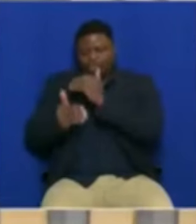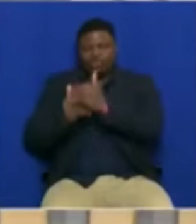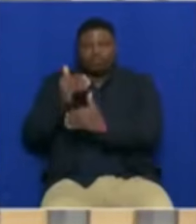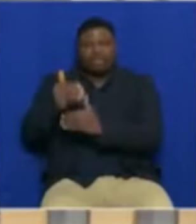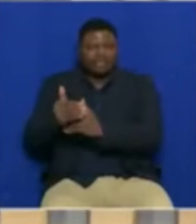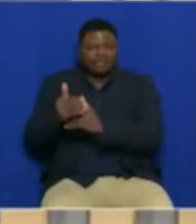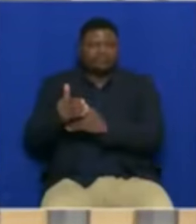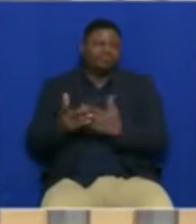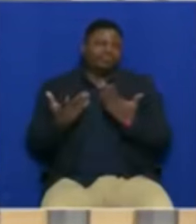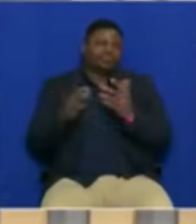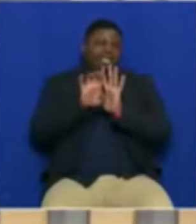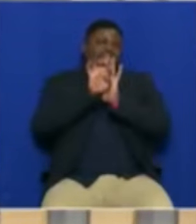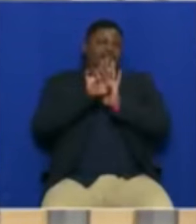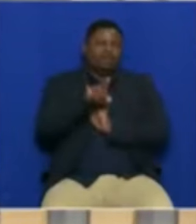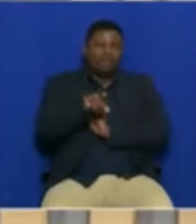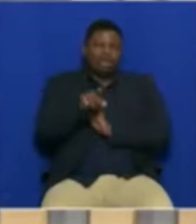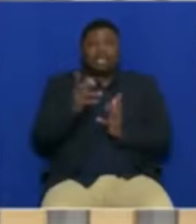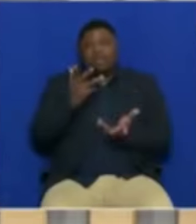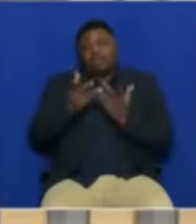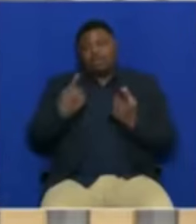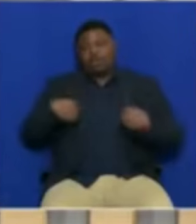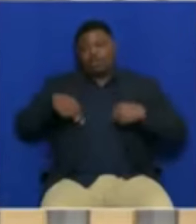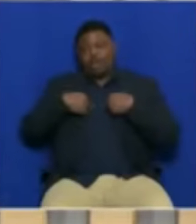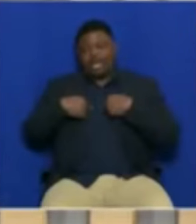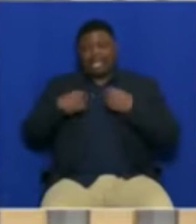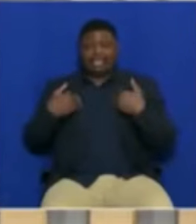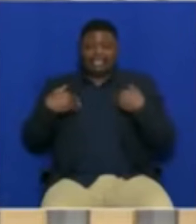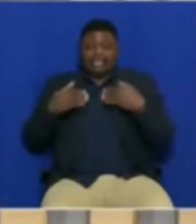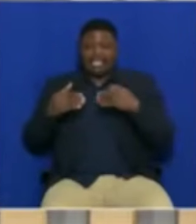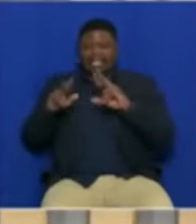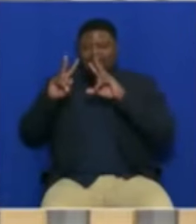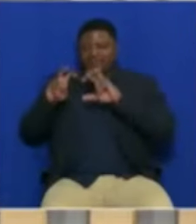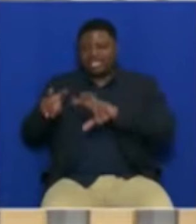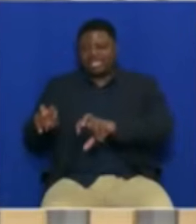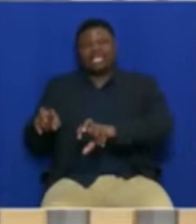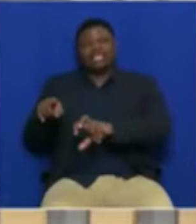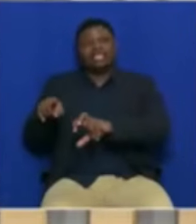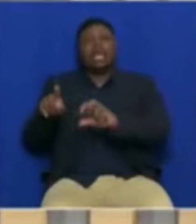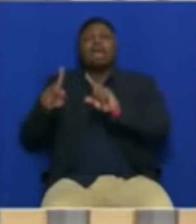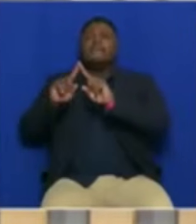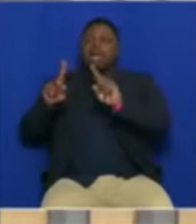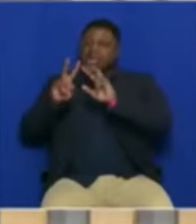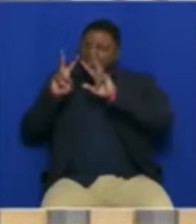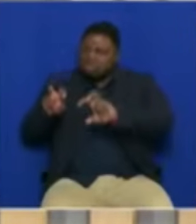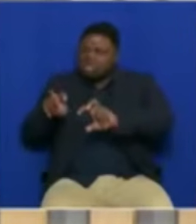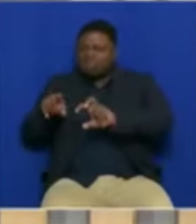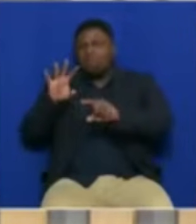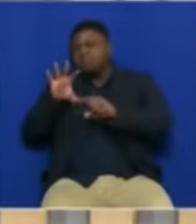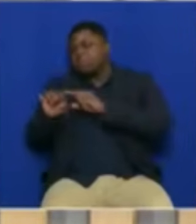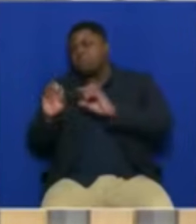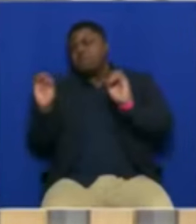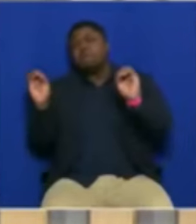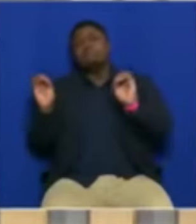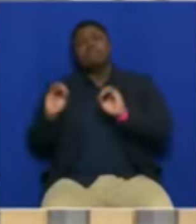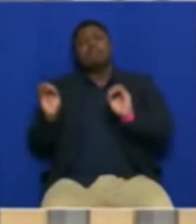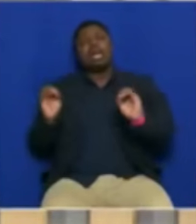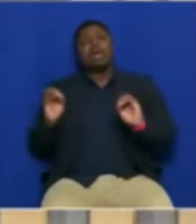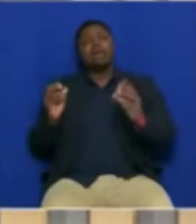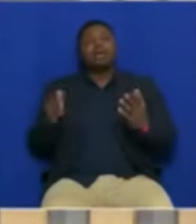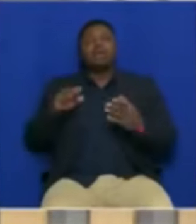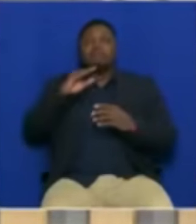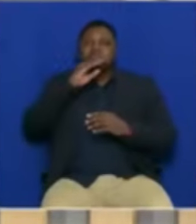investigation, and we find there, but there is nothing, then we will have to close the investigation because there's